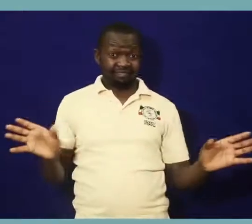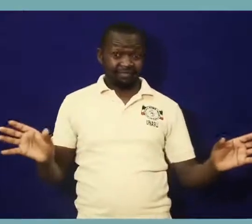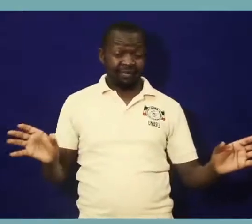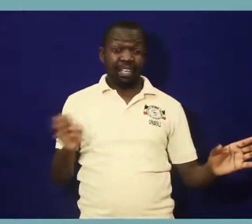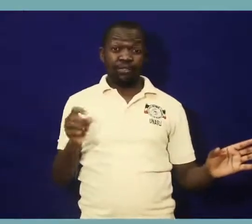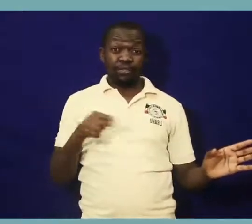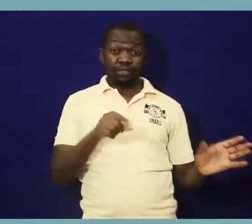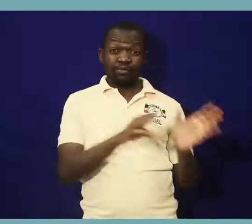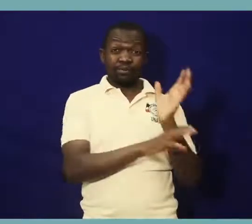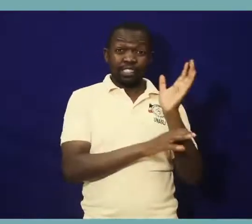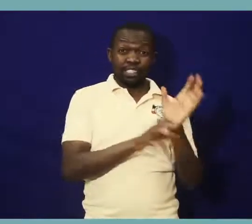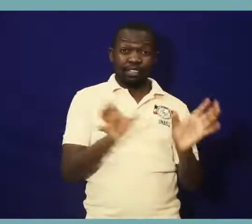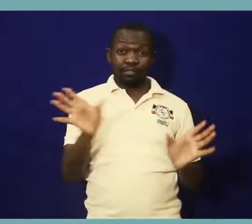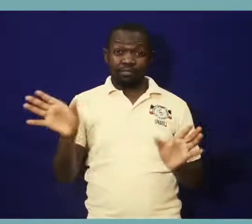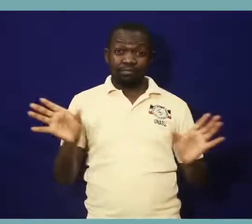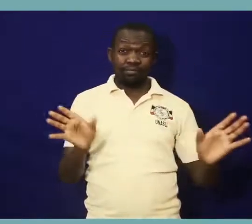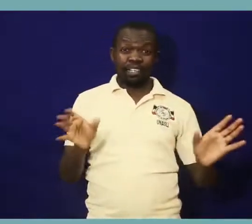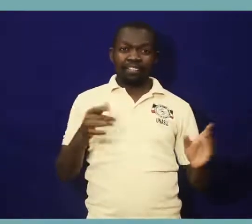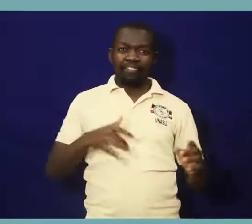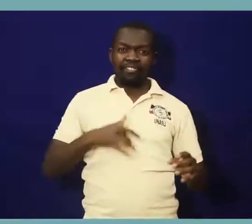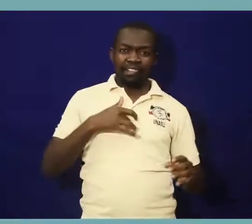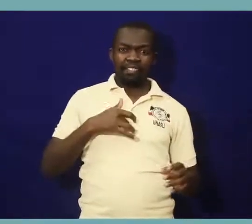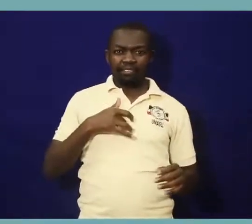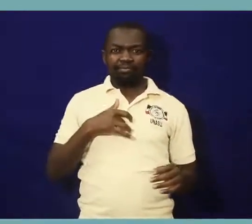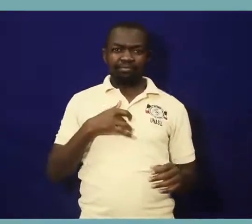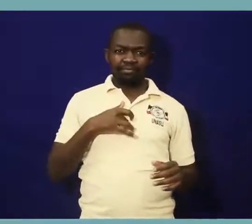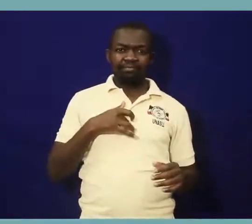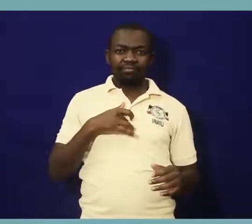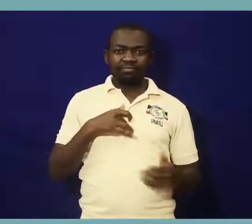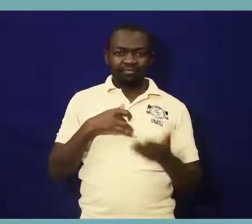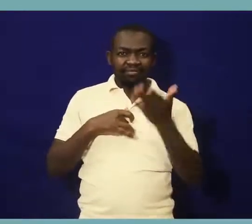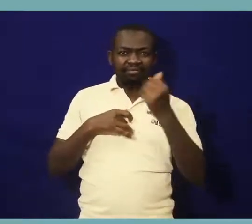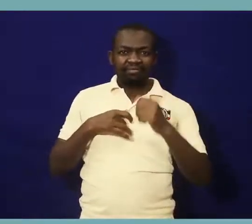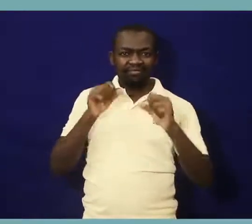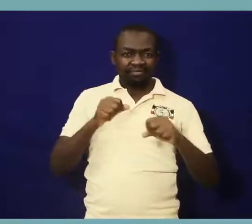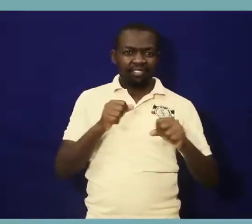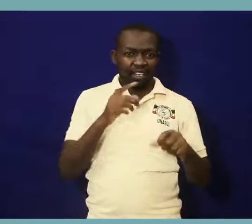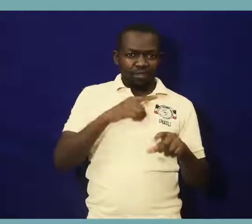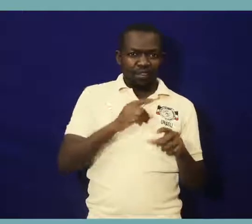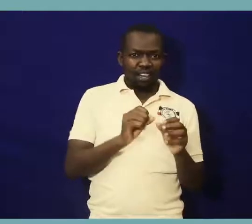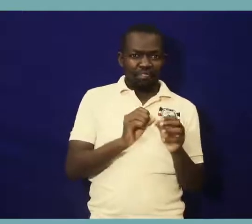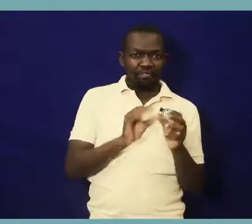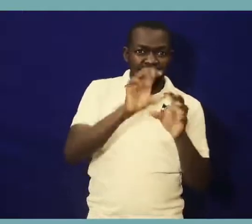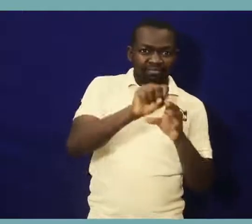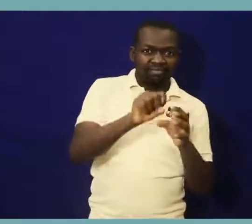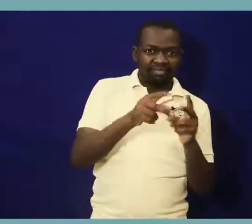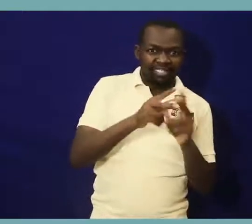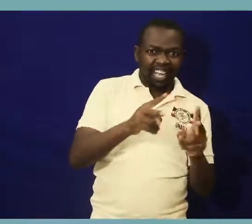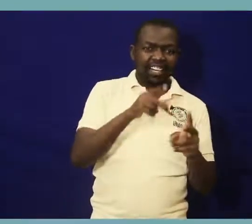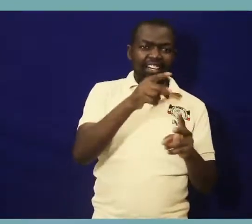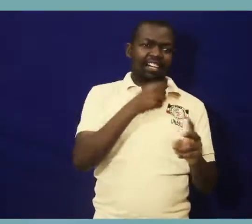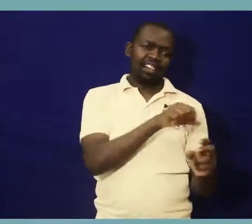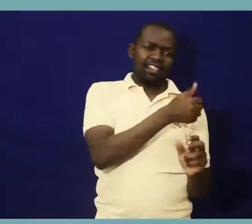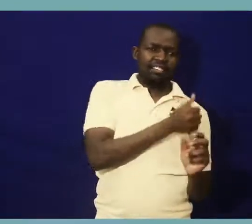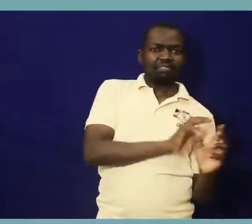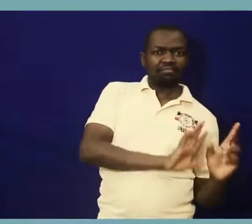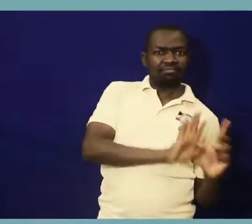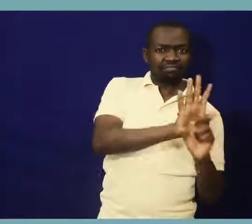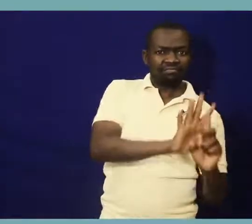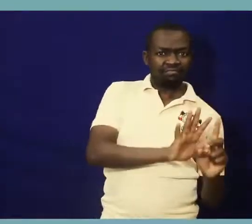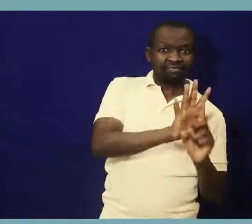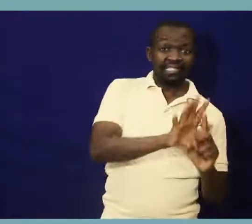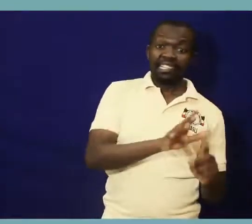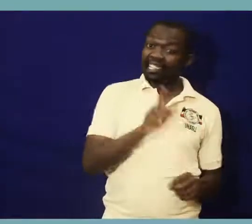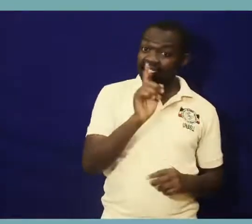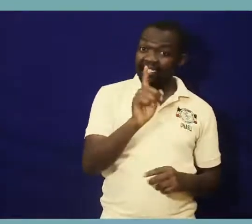these countries, each of these countries, felt they would get help from others and it forced them into a